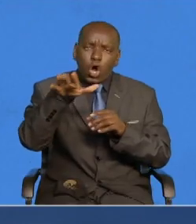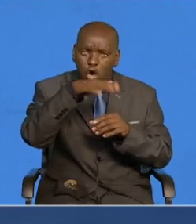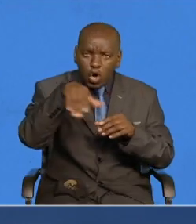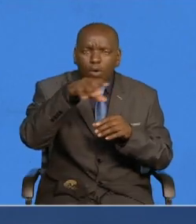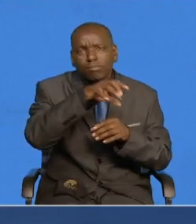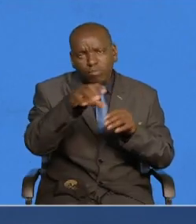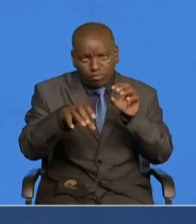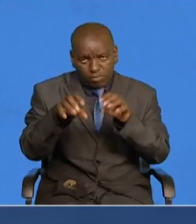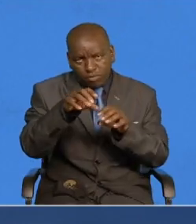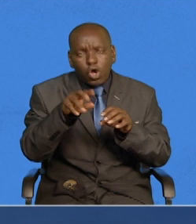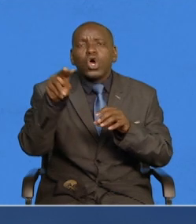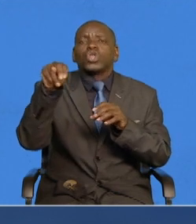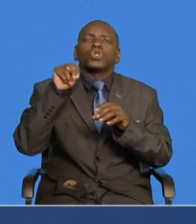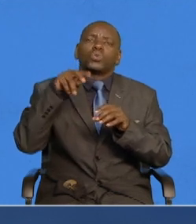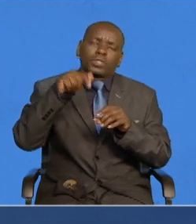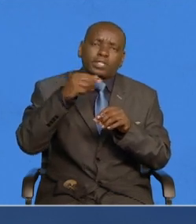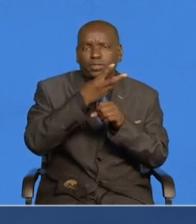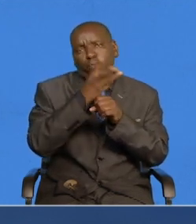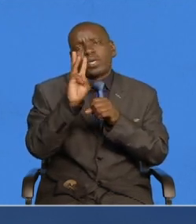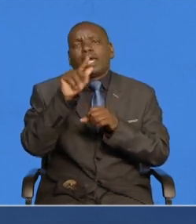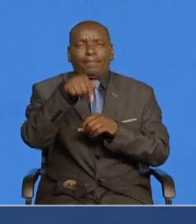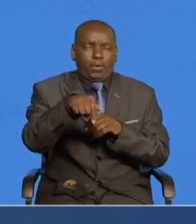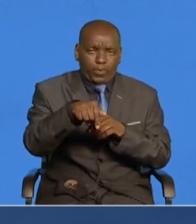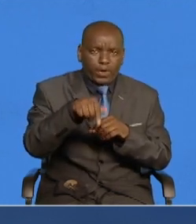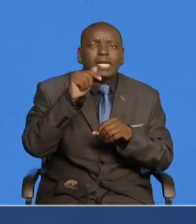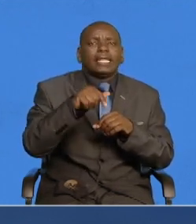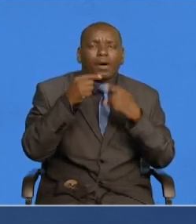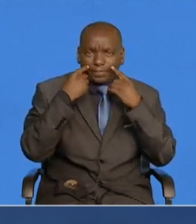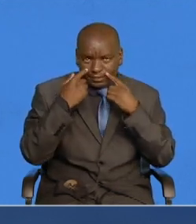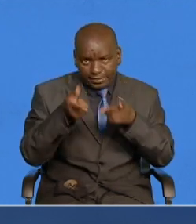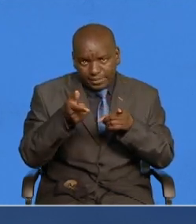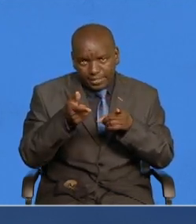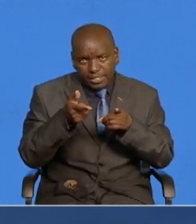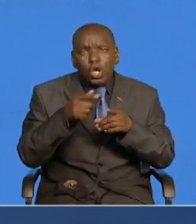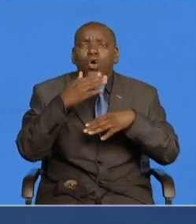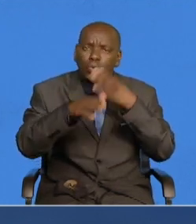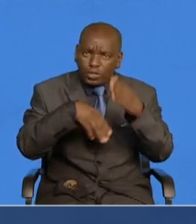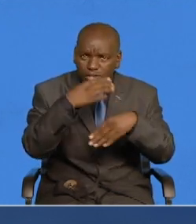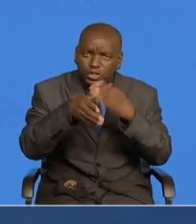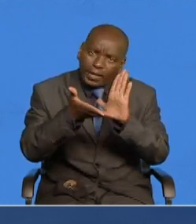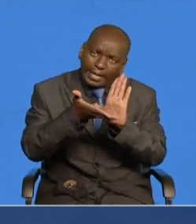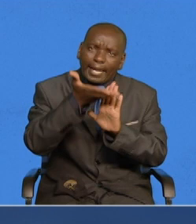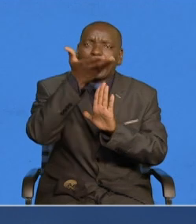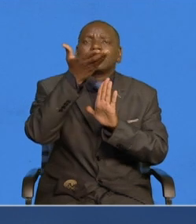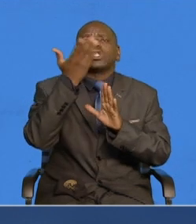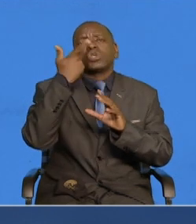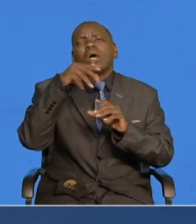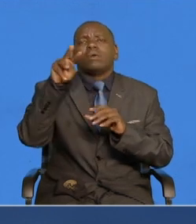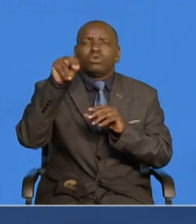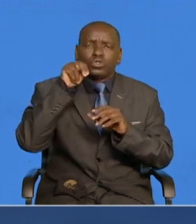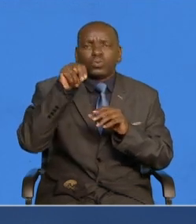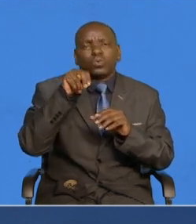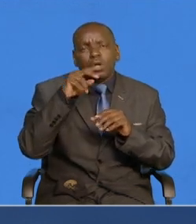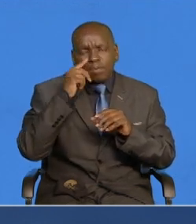All provinces recorded new cases this week. In view of the continued rise in new cases, many